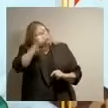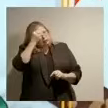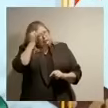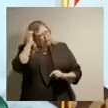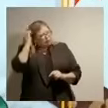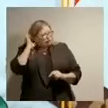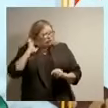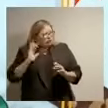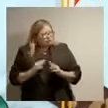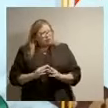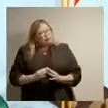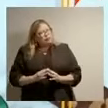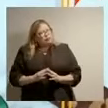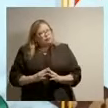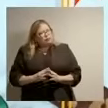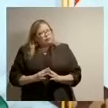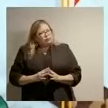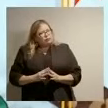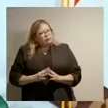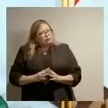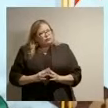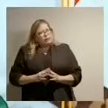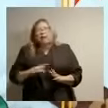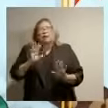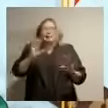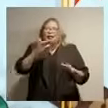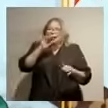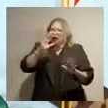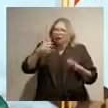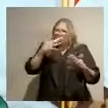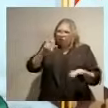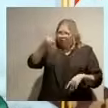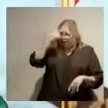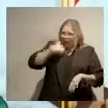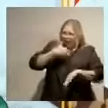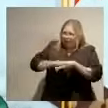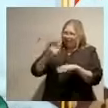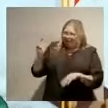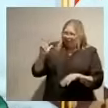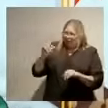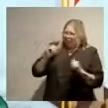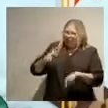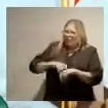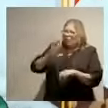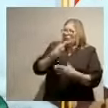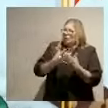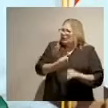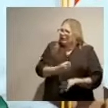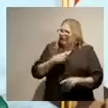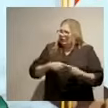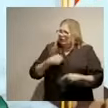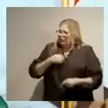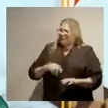about the... Not that I'm on Instagram a lot. I just someone sent that to me. Also wanted to ask you about